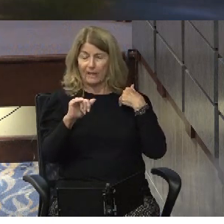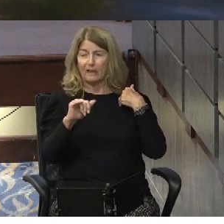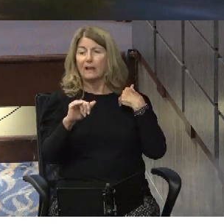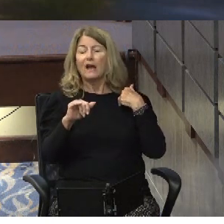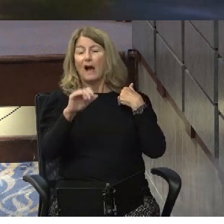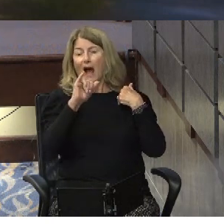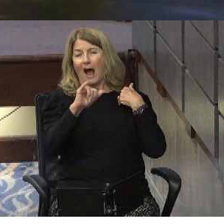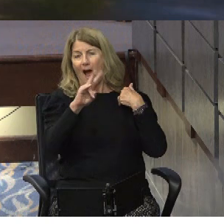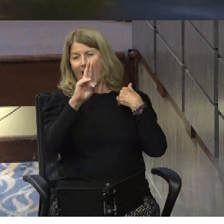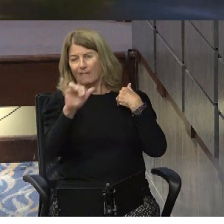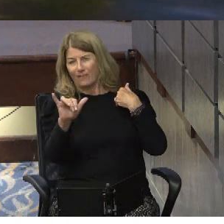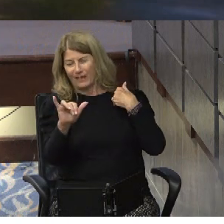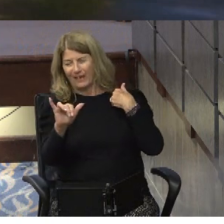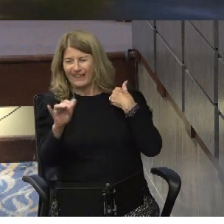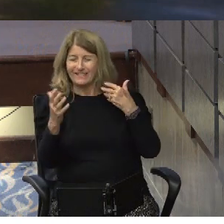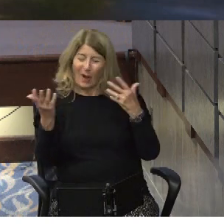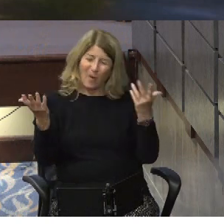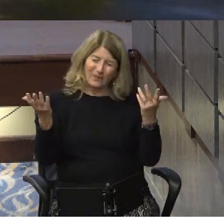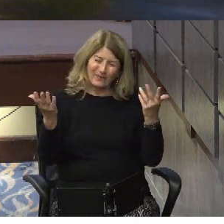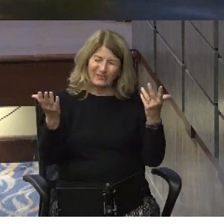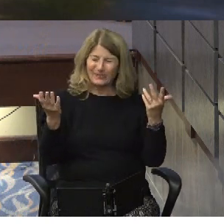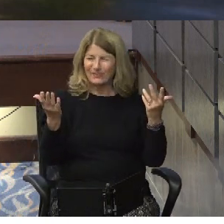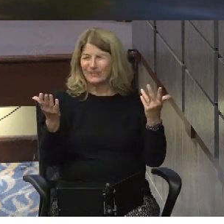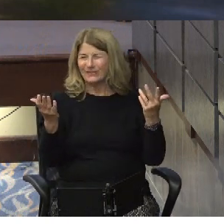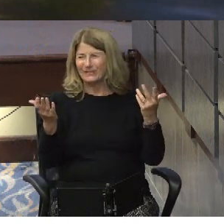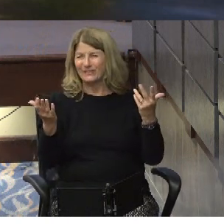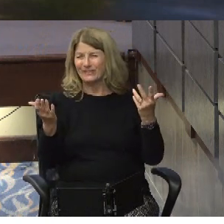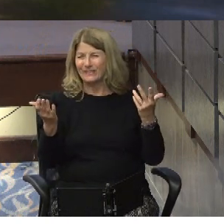so, Ivy looks like mesh. like mesh.